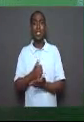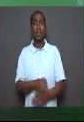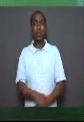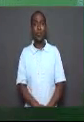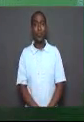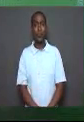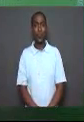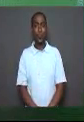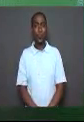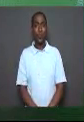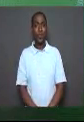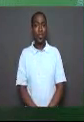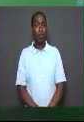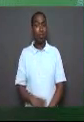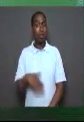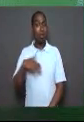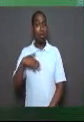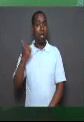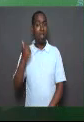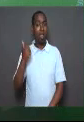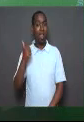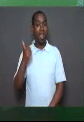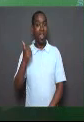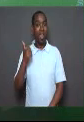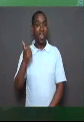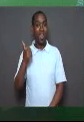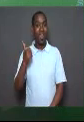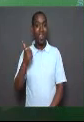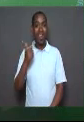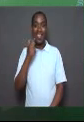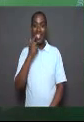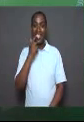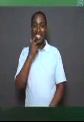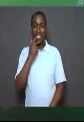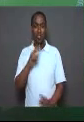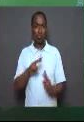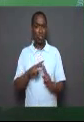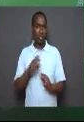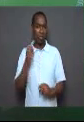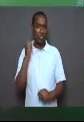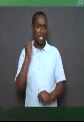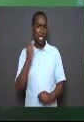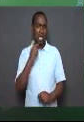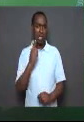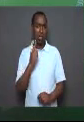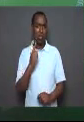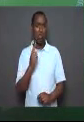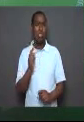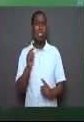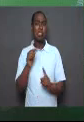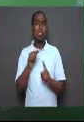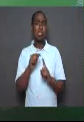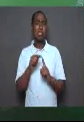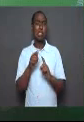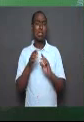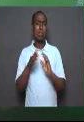The adult set of teeth is very strong and should last for the duration of a